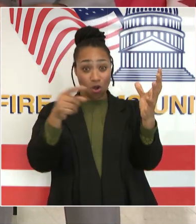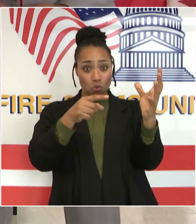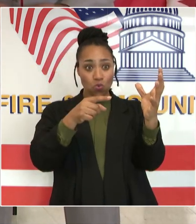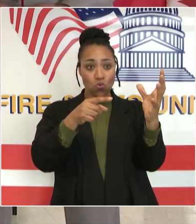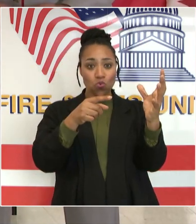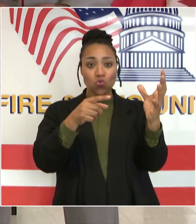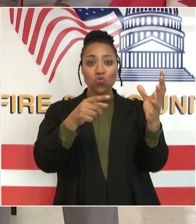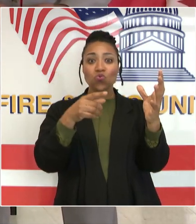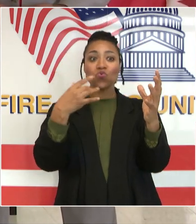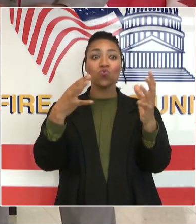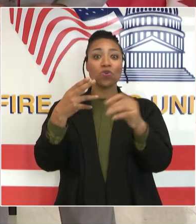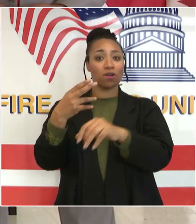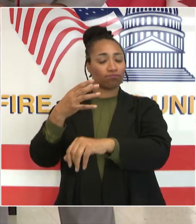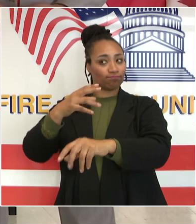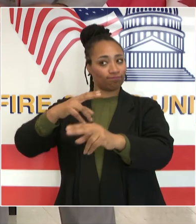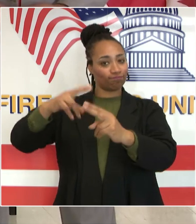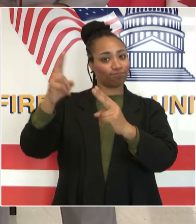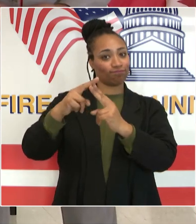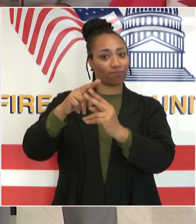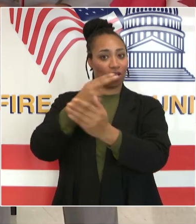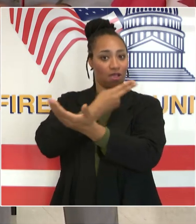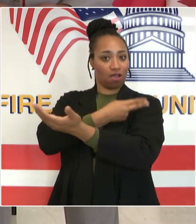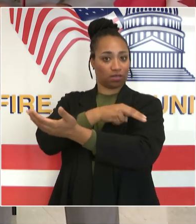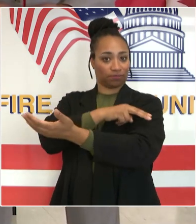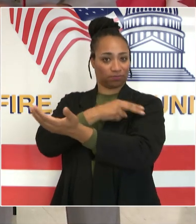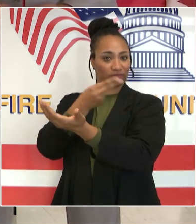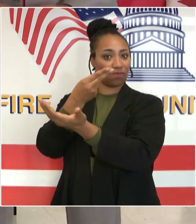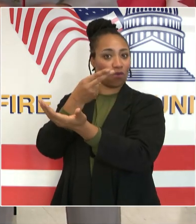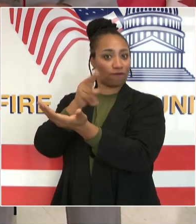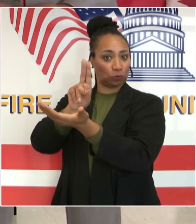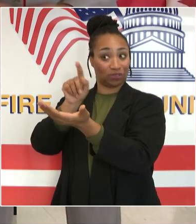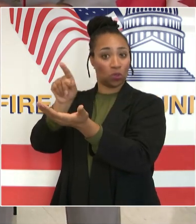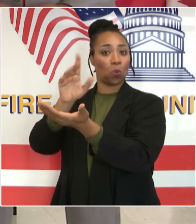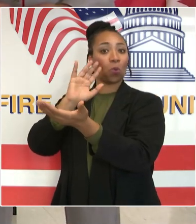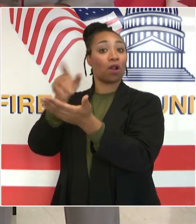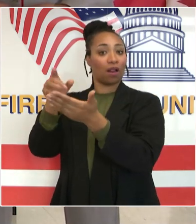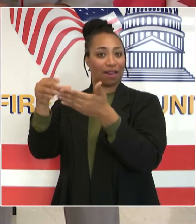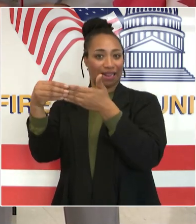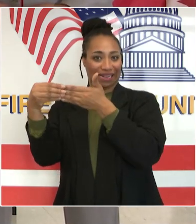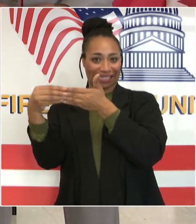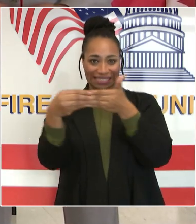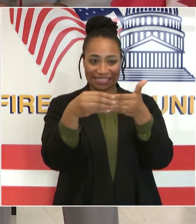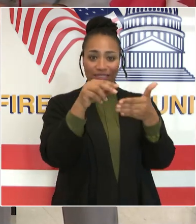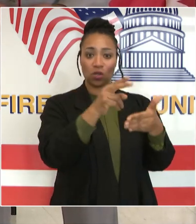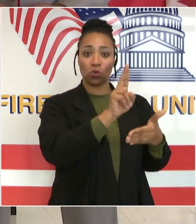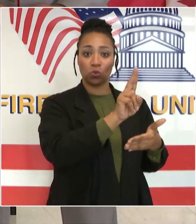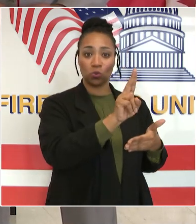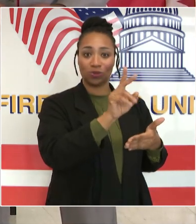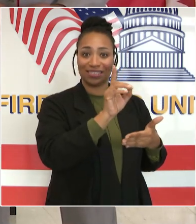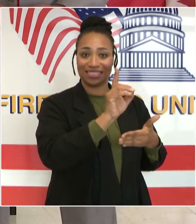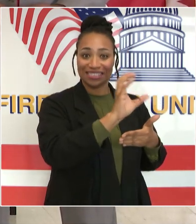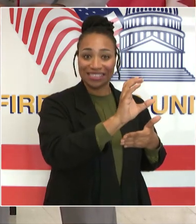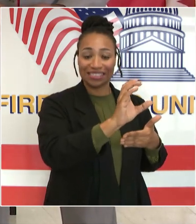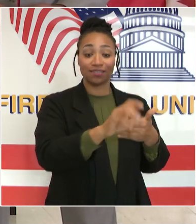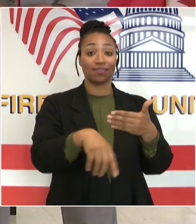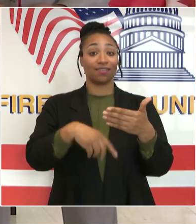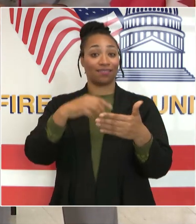Hospital, will be the lead clinical partner with UDC and DC and Fire and EMS. So I